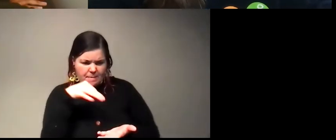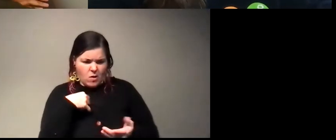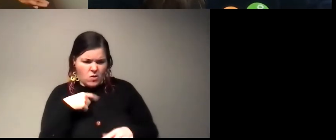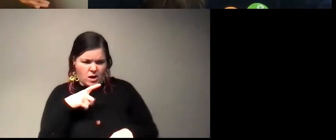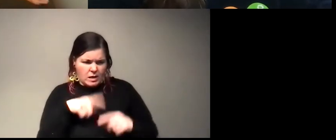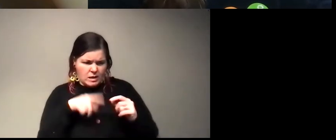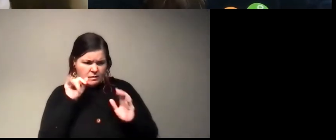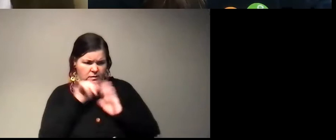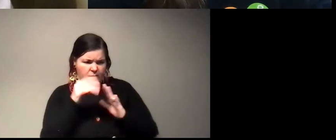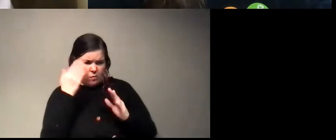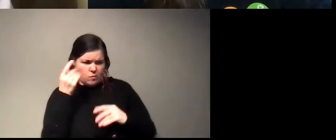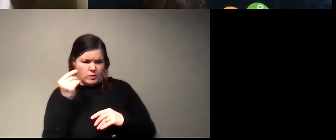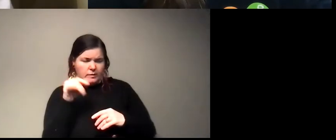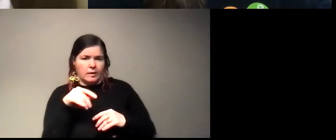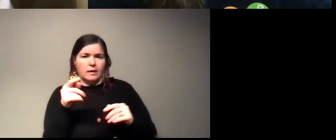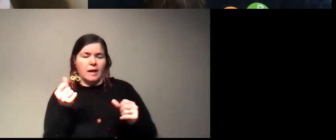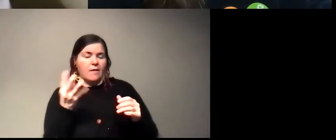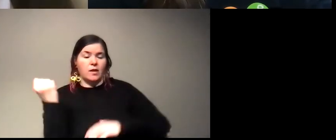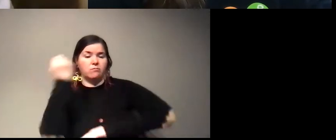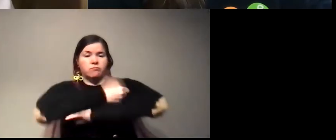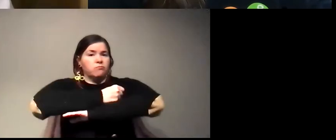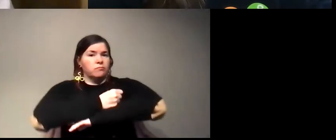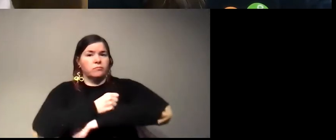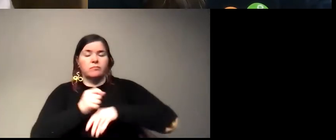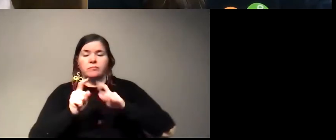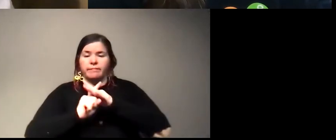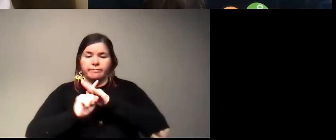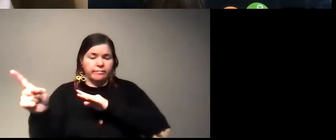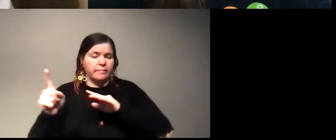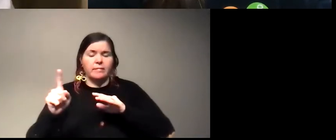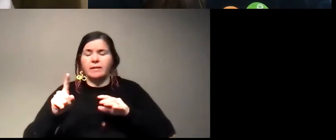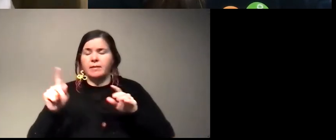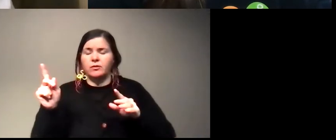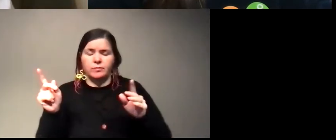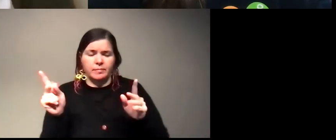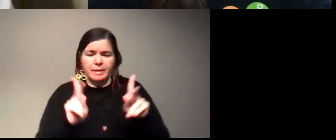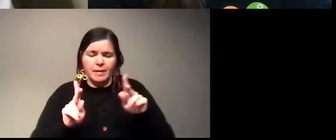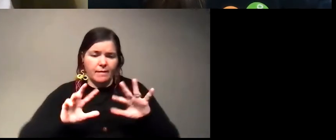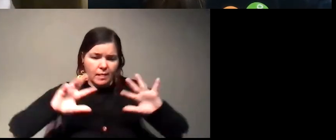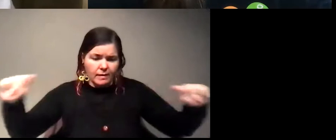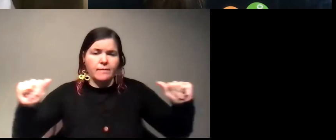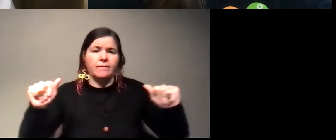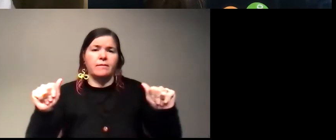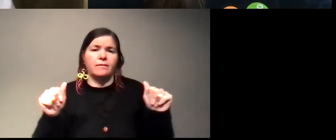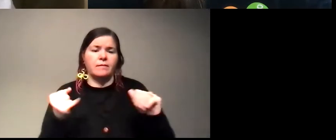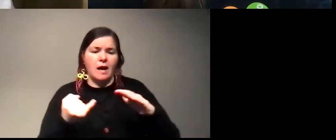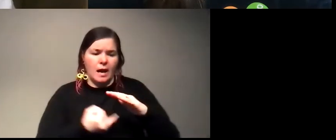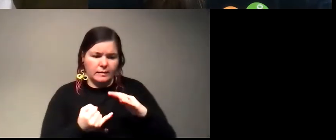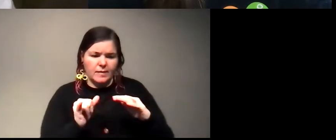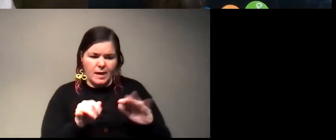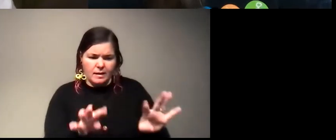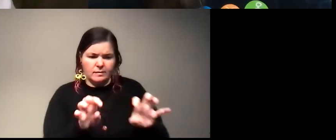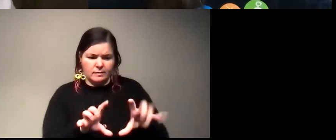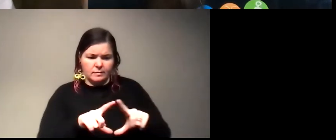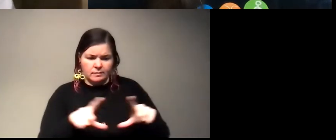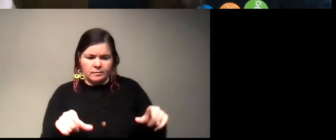identify, then everything closes. They have to evacuate everybody out, shut everything down, and kind of isolate the mysterious